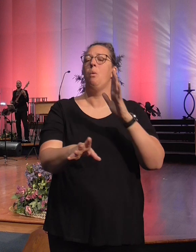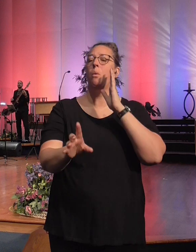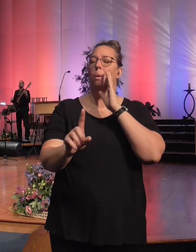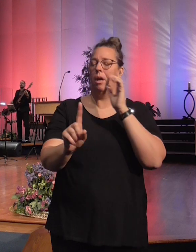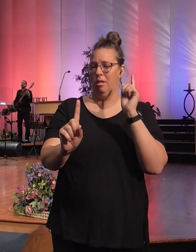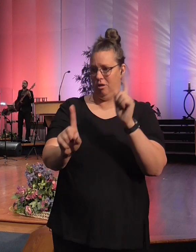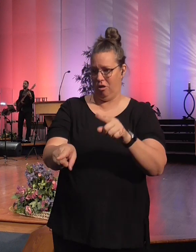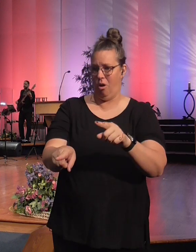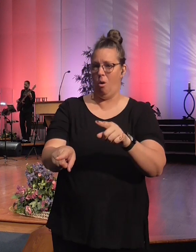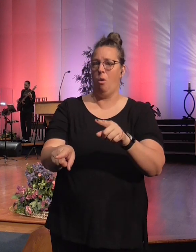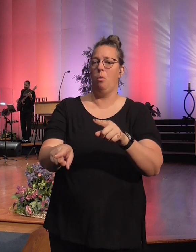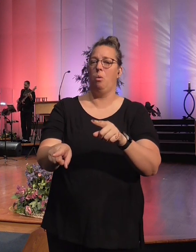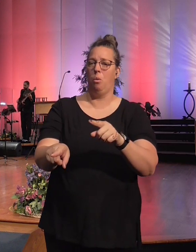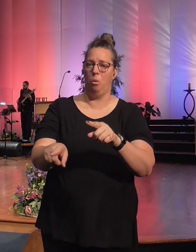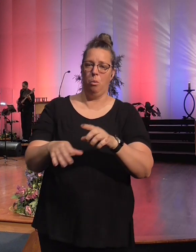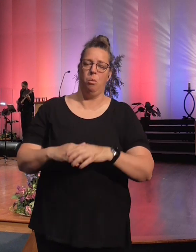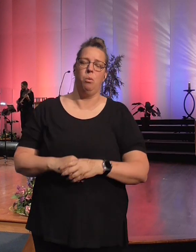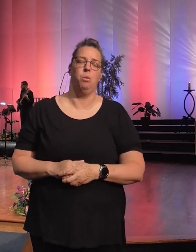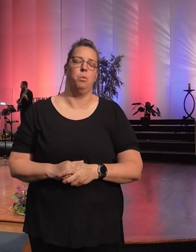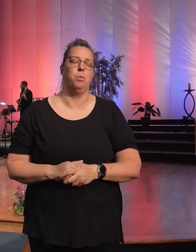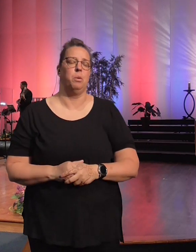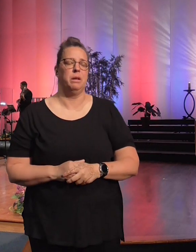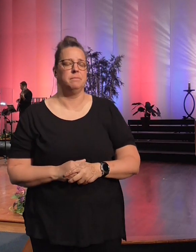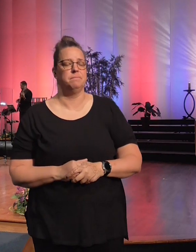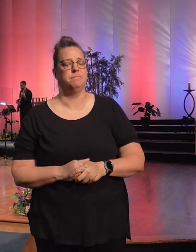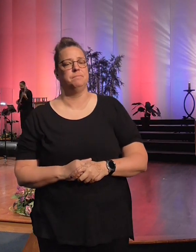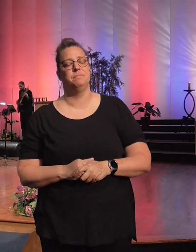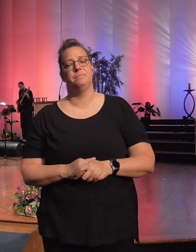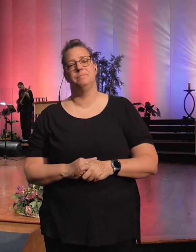I will go.